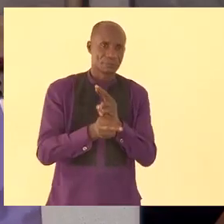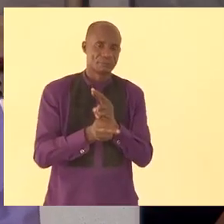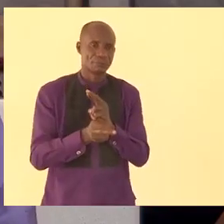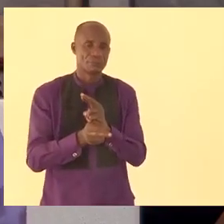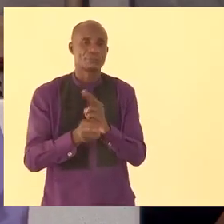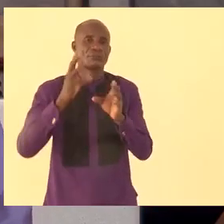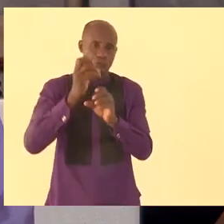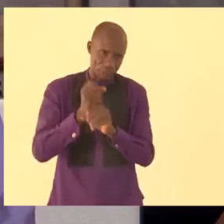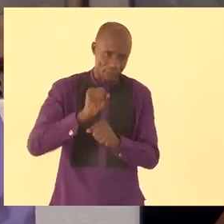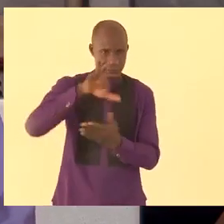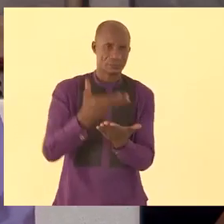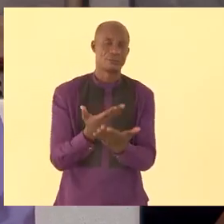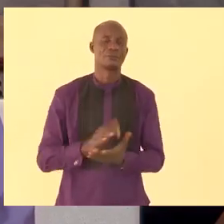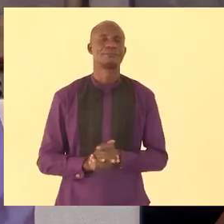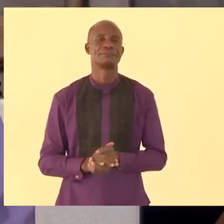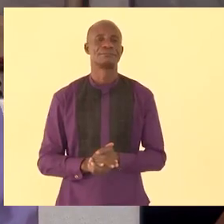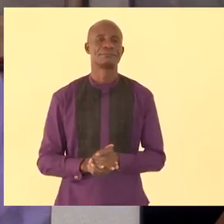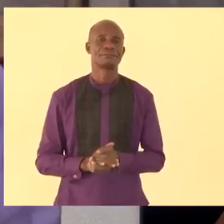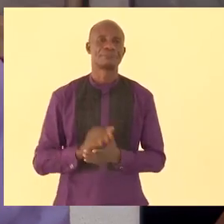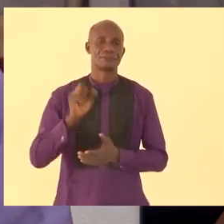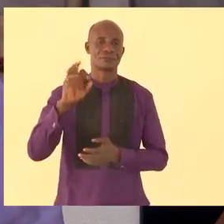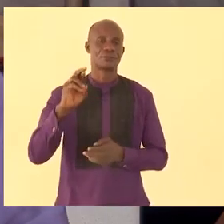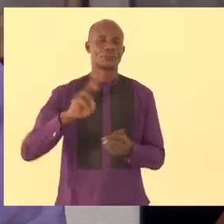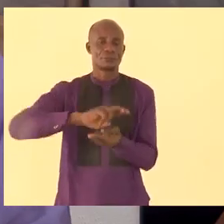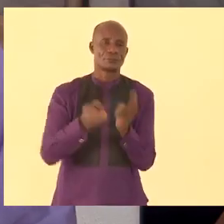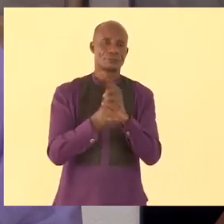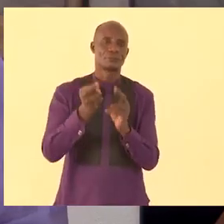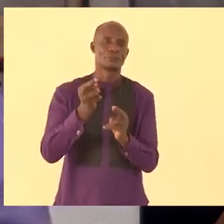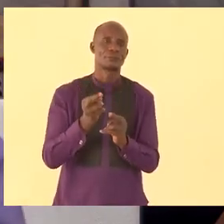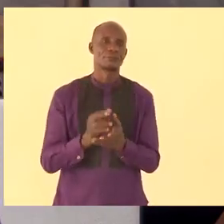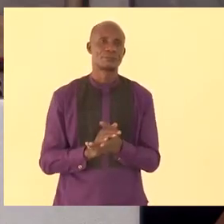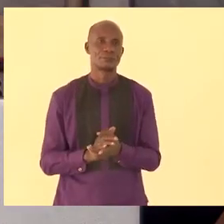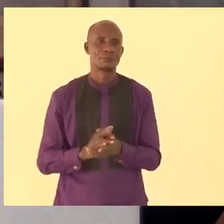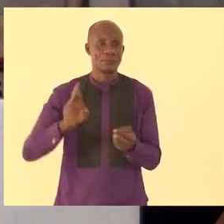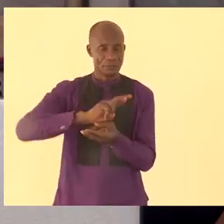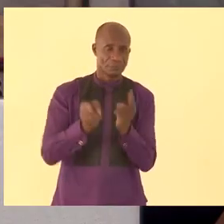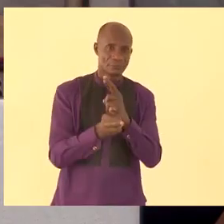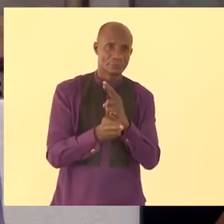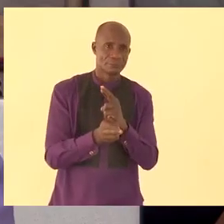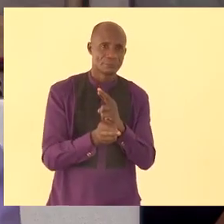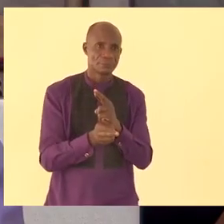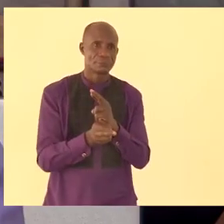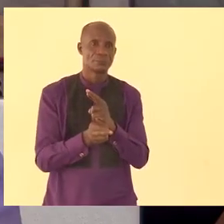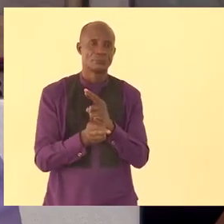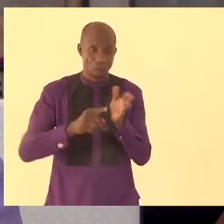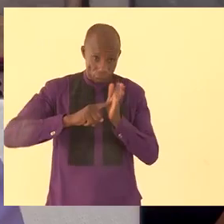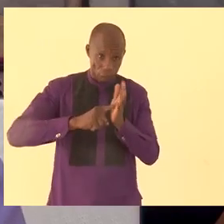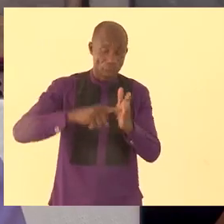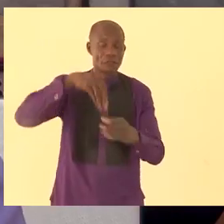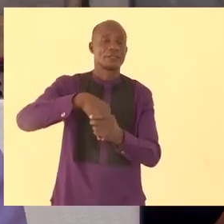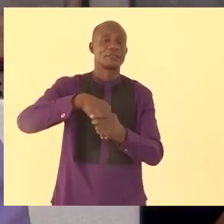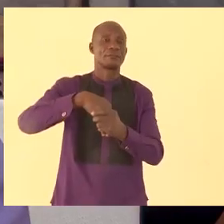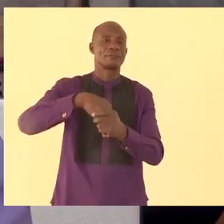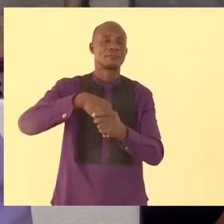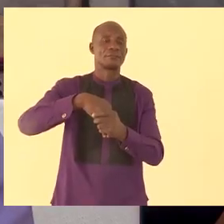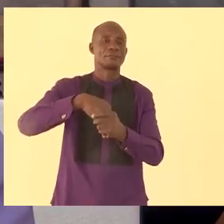Repentance can summarize the whole thing. Right? So repentance. Repentance expressed in